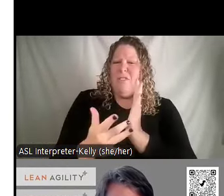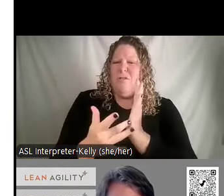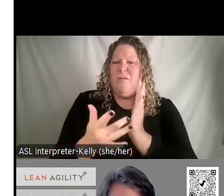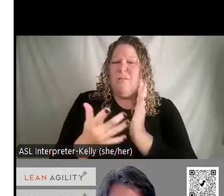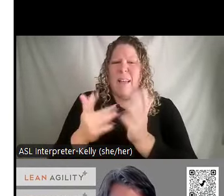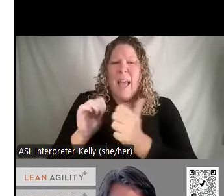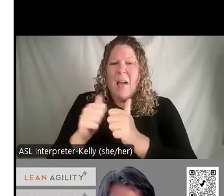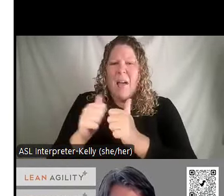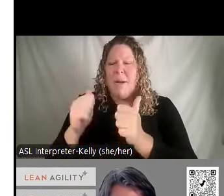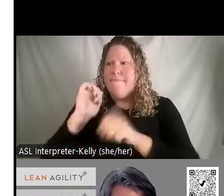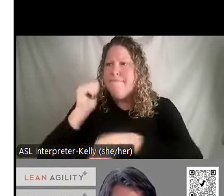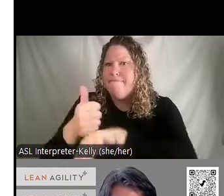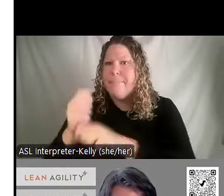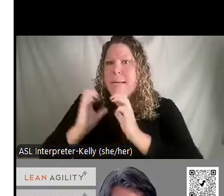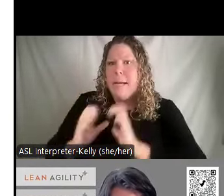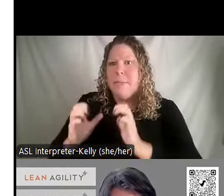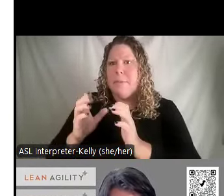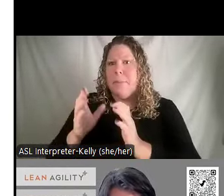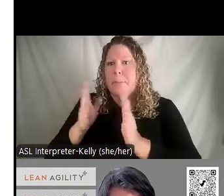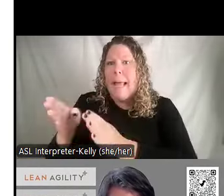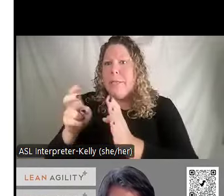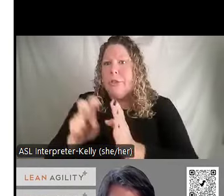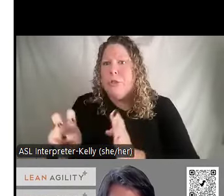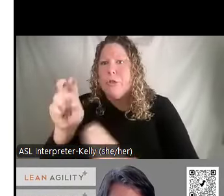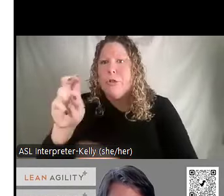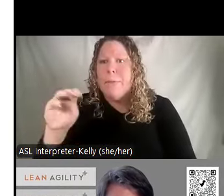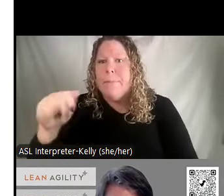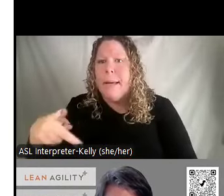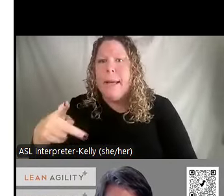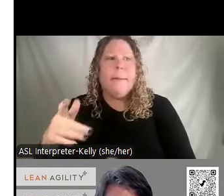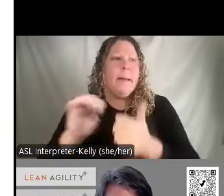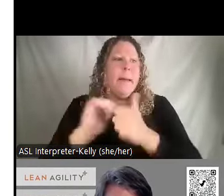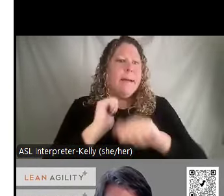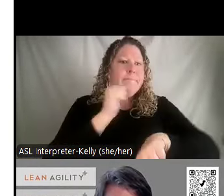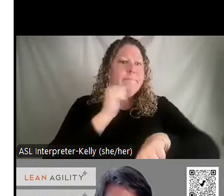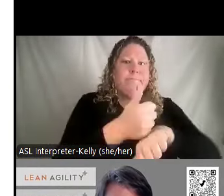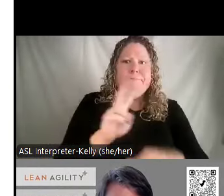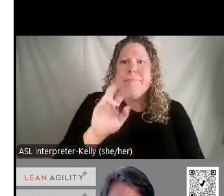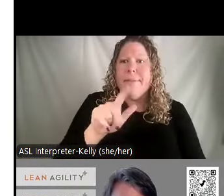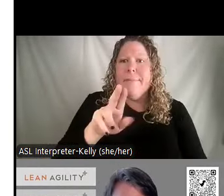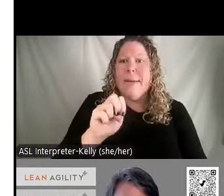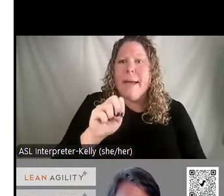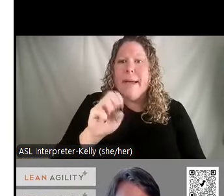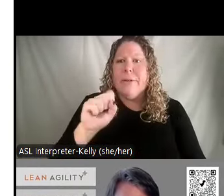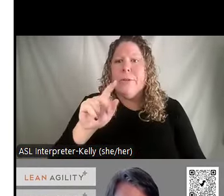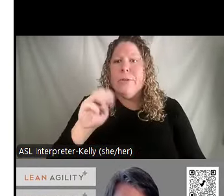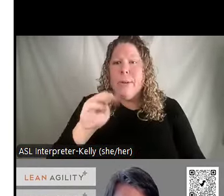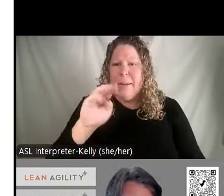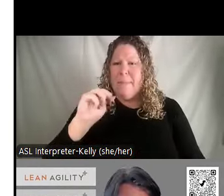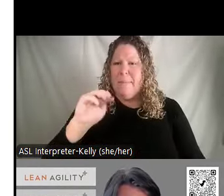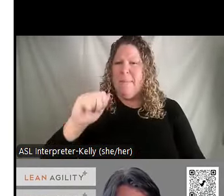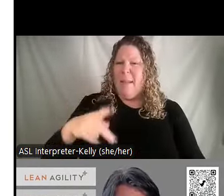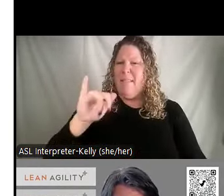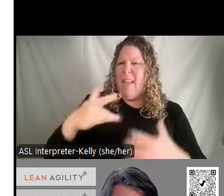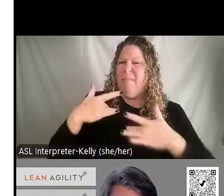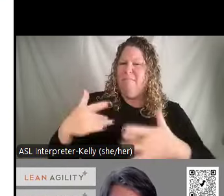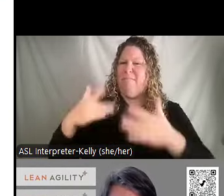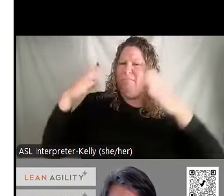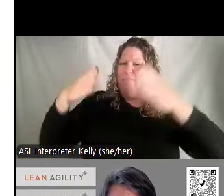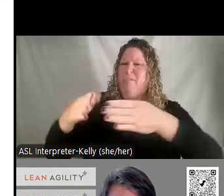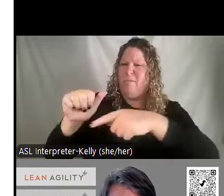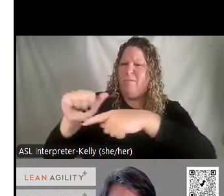journey map? How do I create a value stream map? Those kinds of things. And I think that's interesting and it's